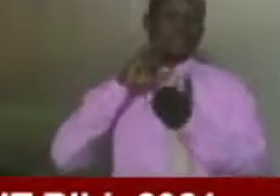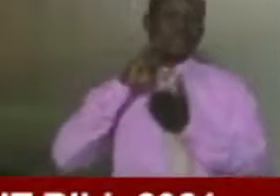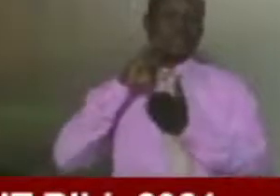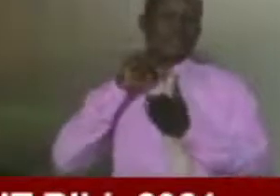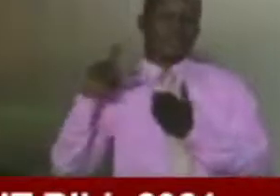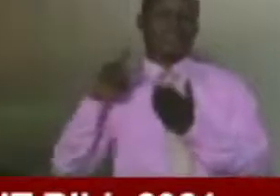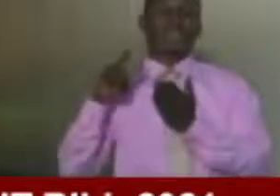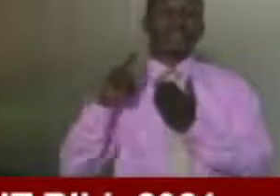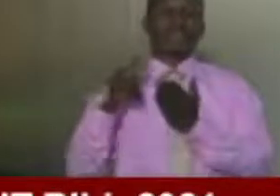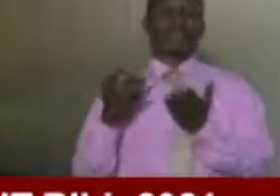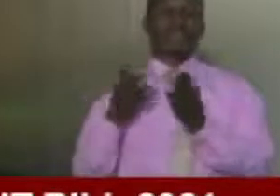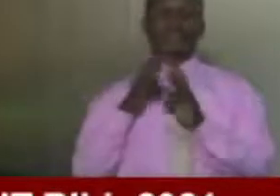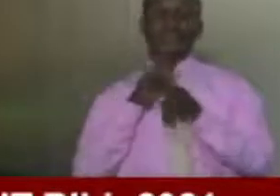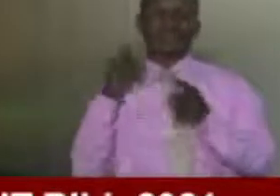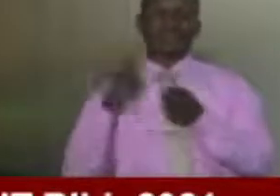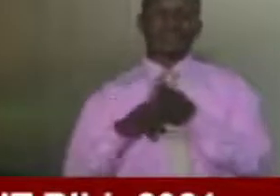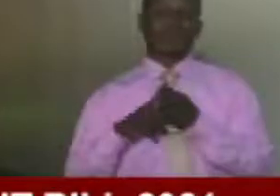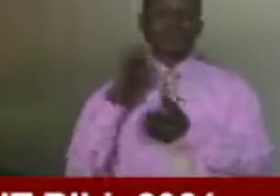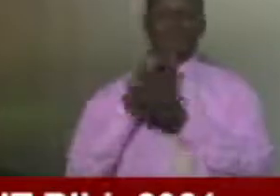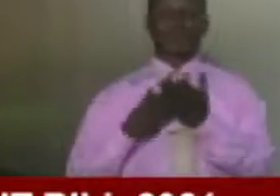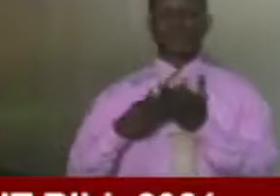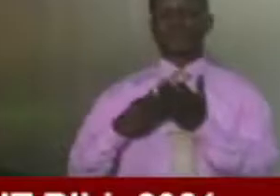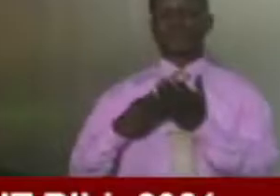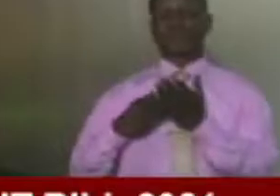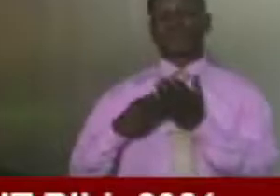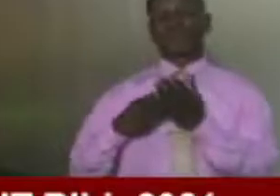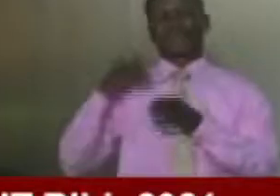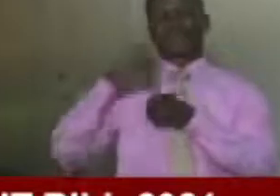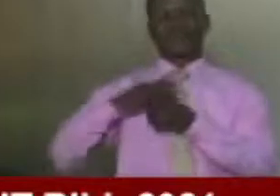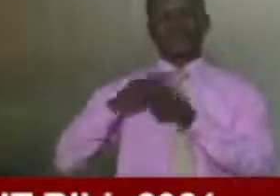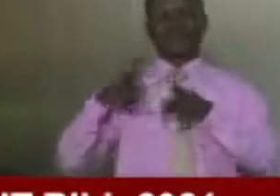are relying on a non-existent provision, talking about Section 134